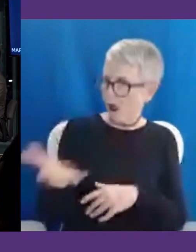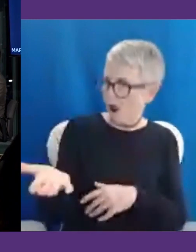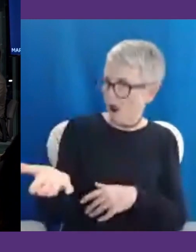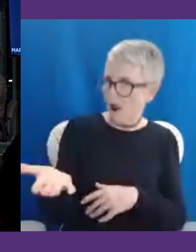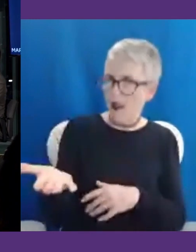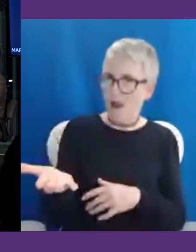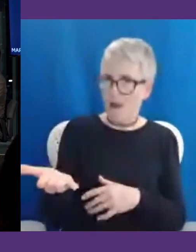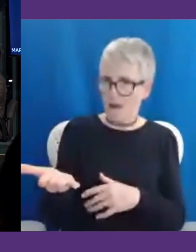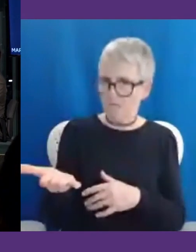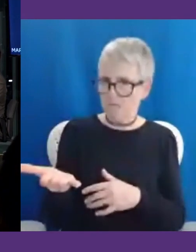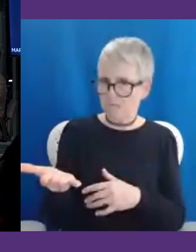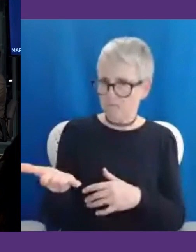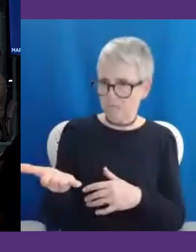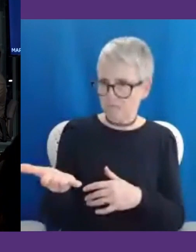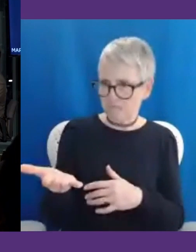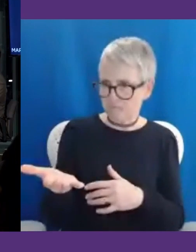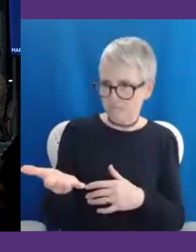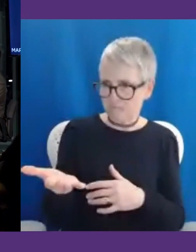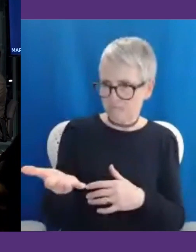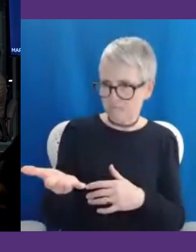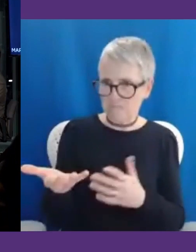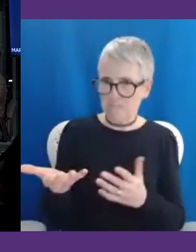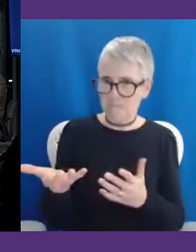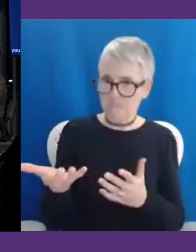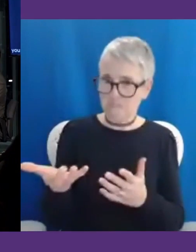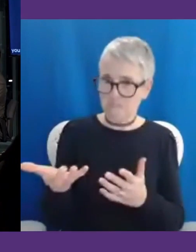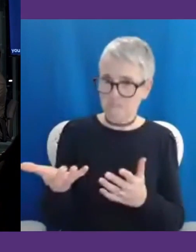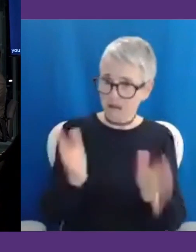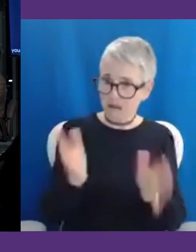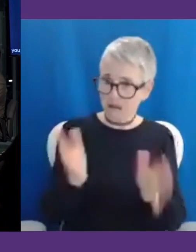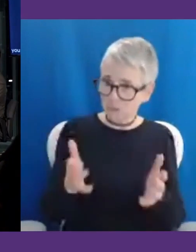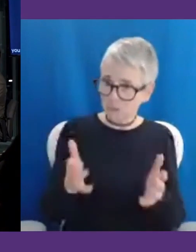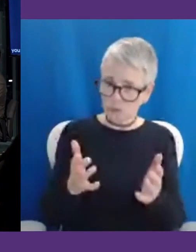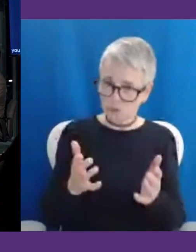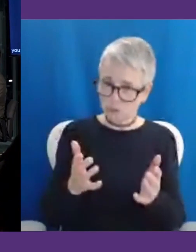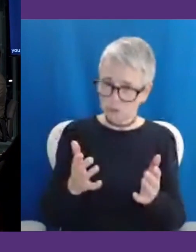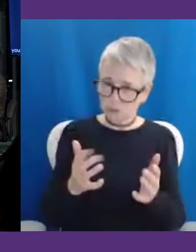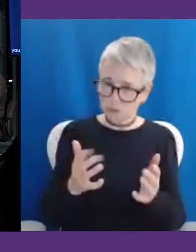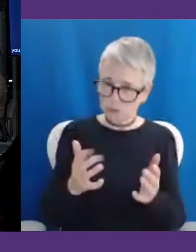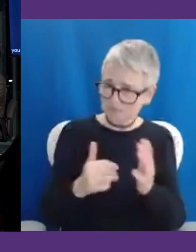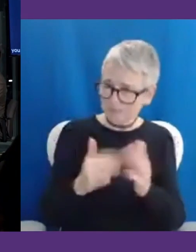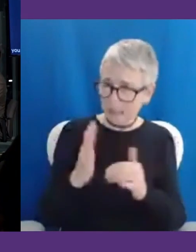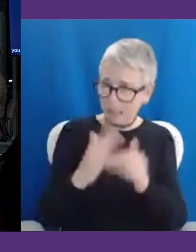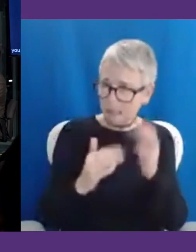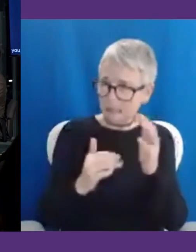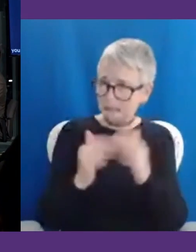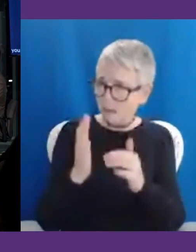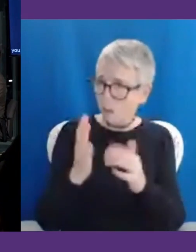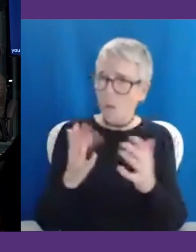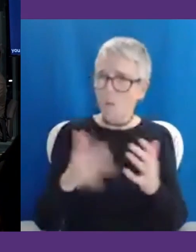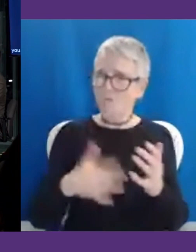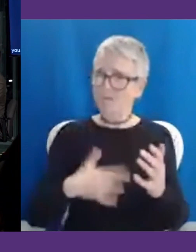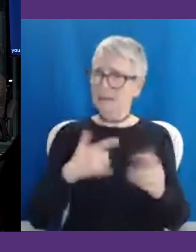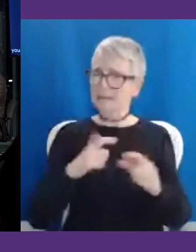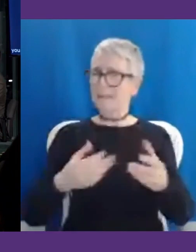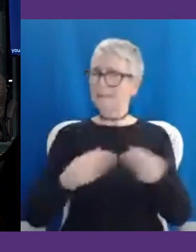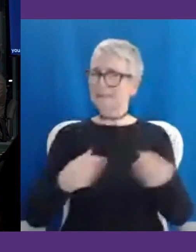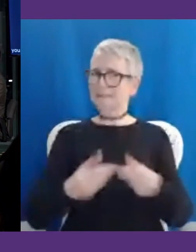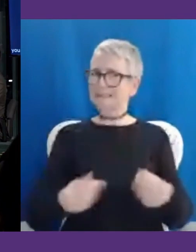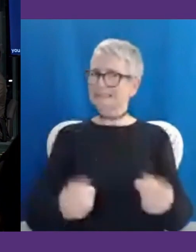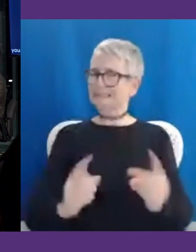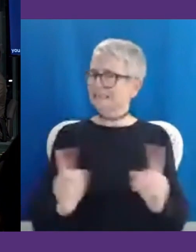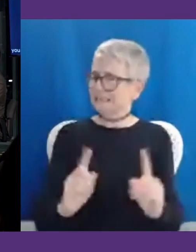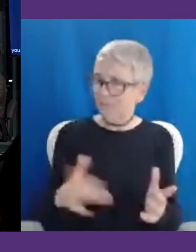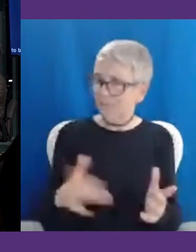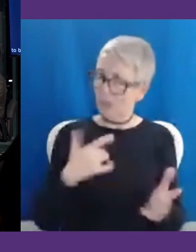straight to the point of that. Do they have to build up? Are there missing ingredients that are going to get us there, or do you feel like we're going in that direction? It's just that these conversations